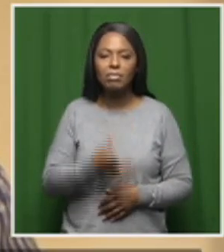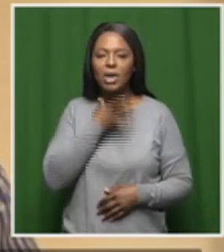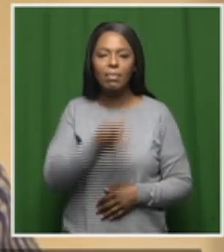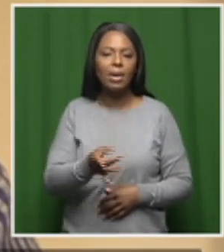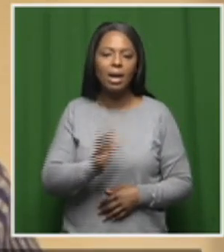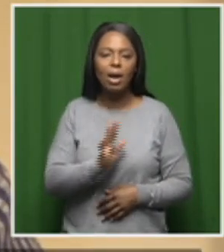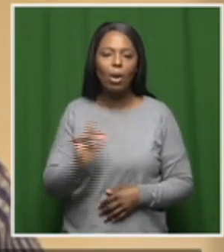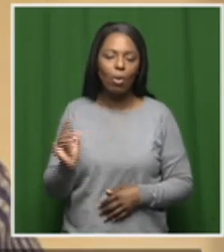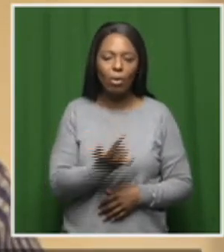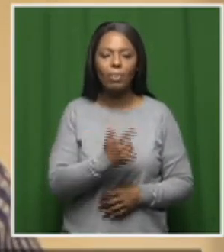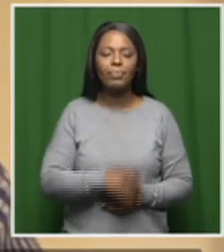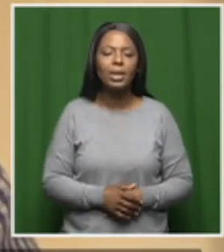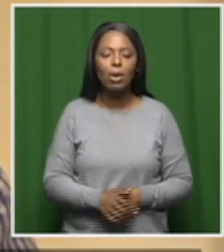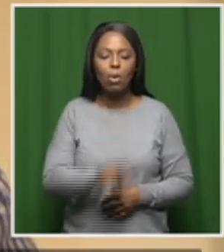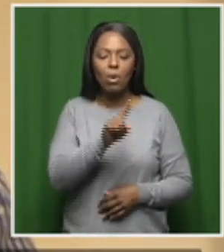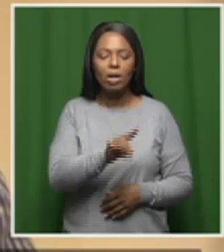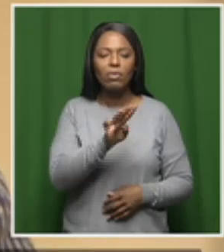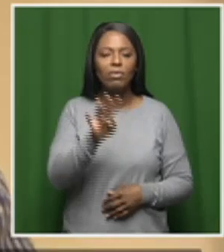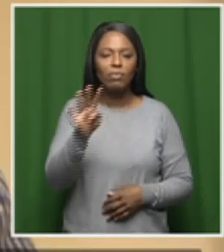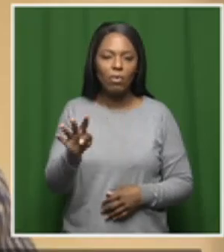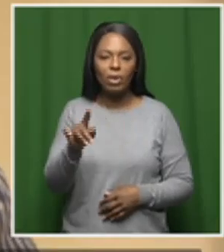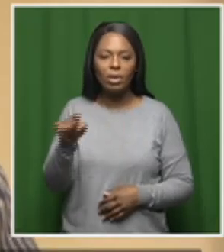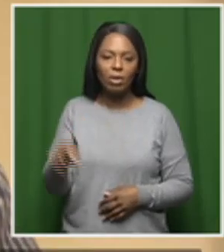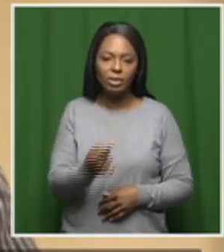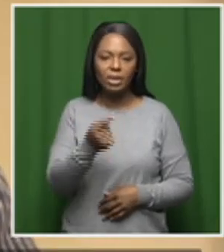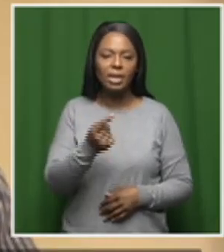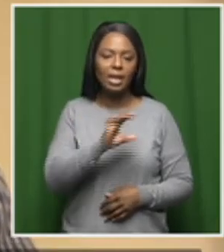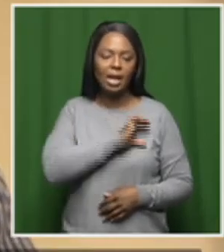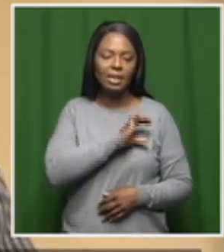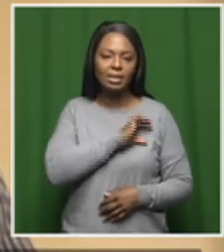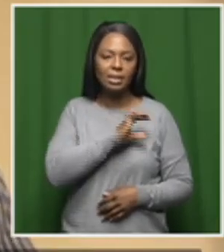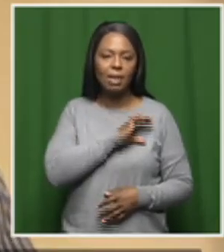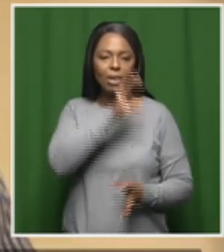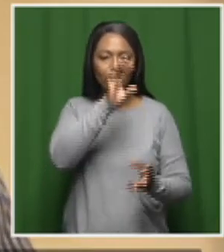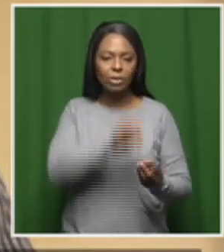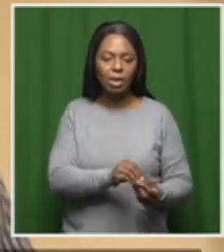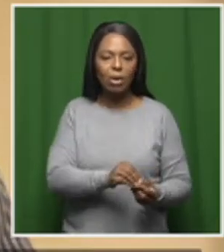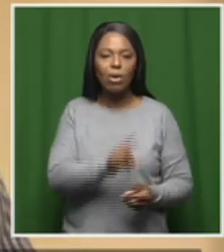about is 144,000 customers. So we took the